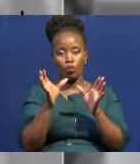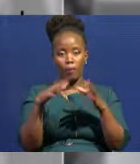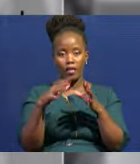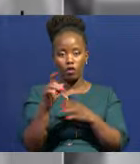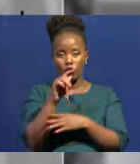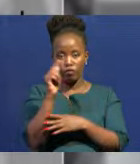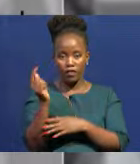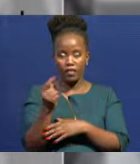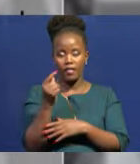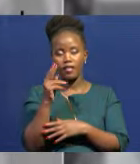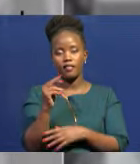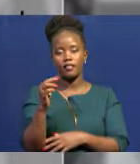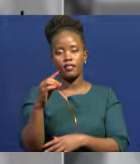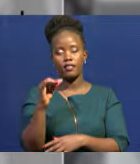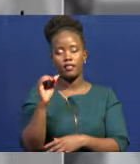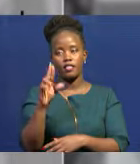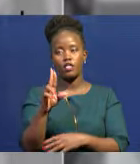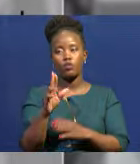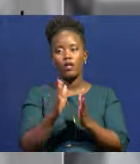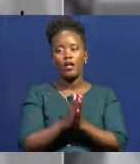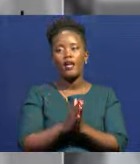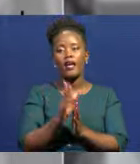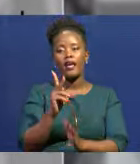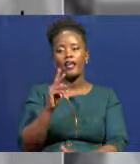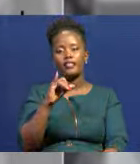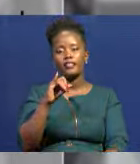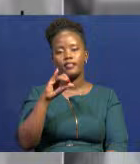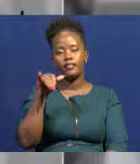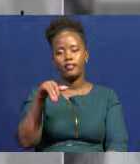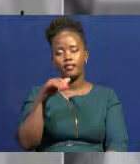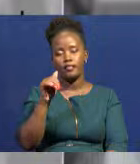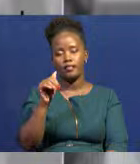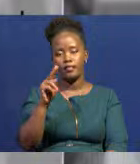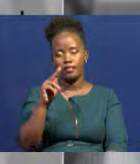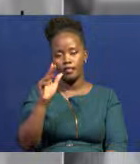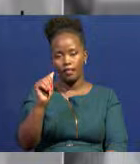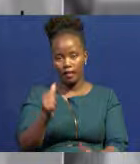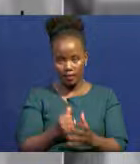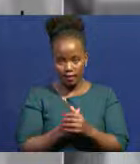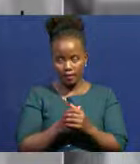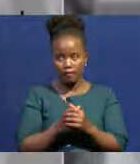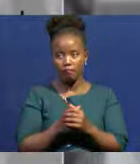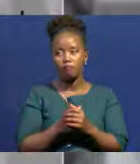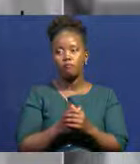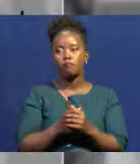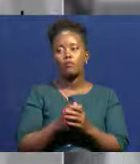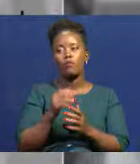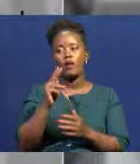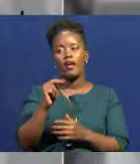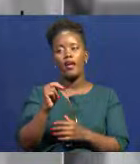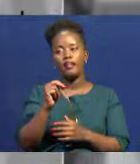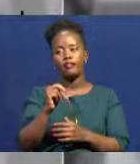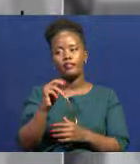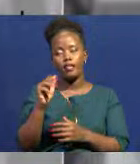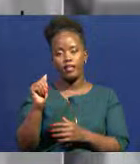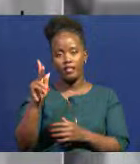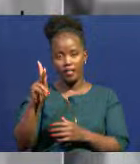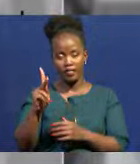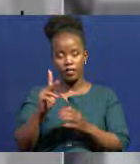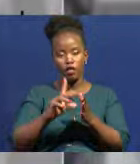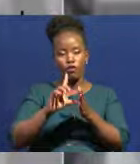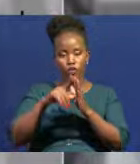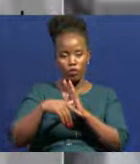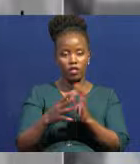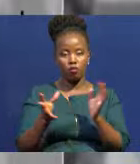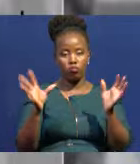and Ford Kenya's Kijana Wamalwa. National Alliance of Kenya would join hands with the Liberal Democratic Party to form